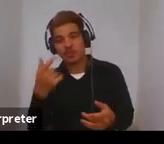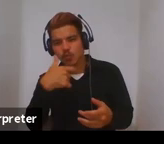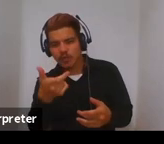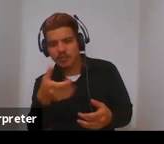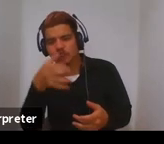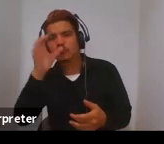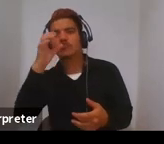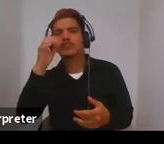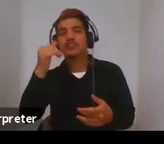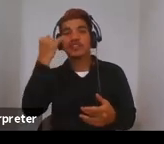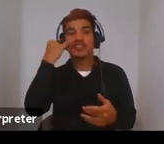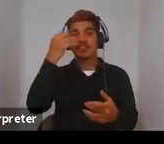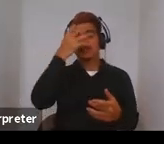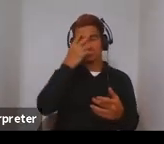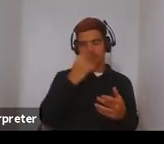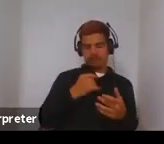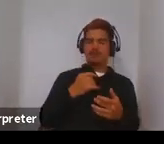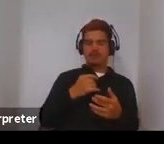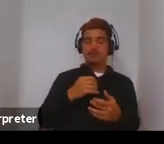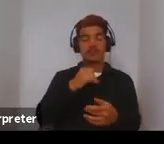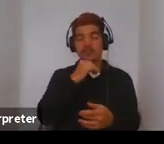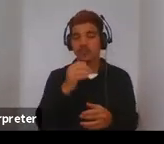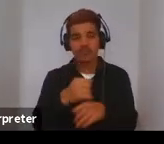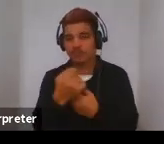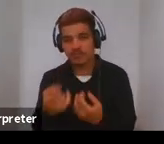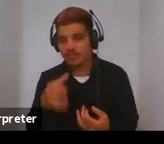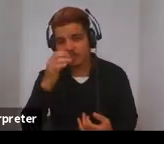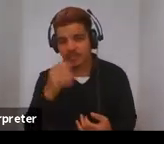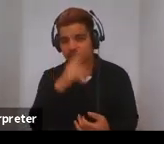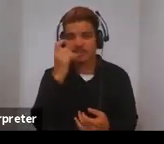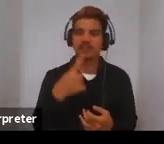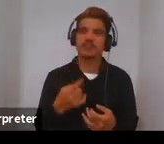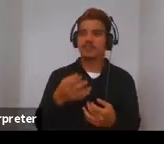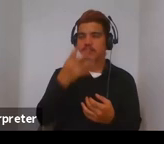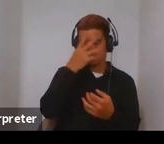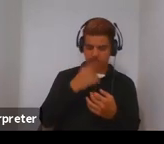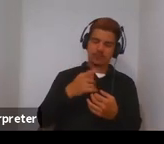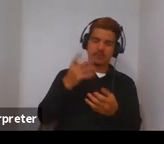they're unconscious, don't make them tea. Unconscious people don't want tea. And they